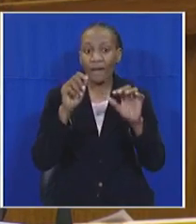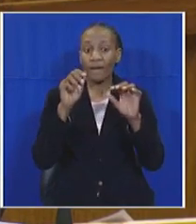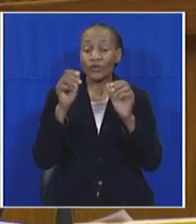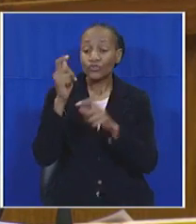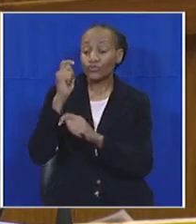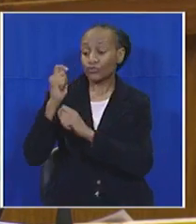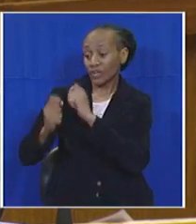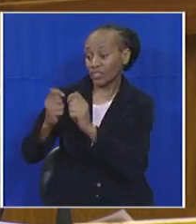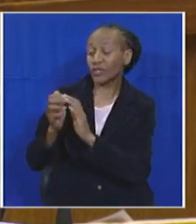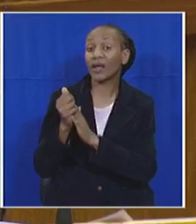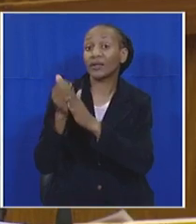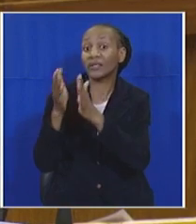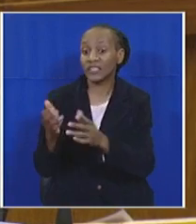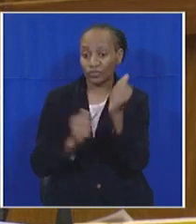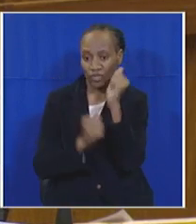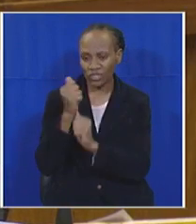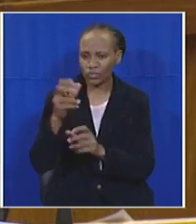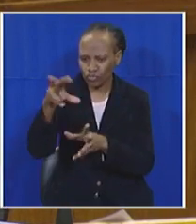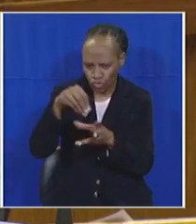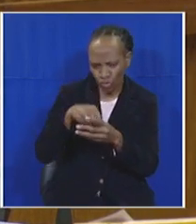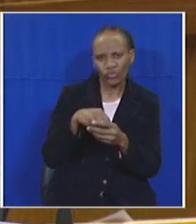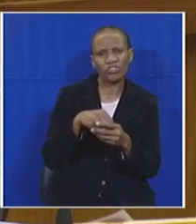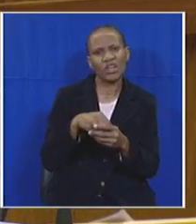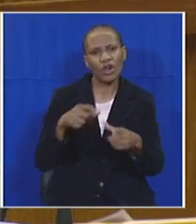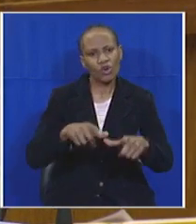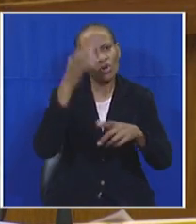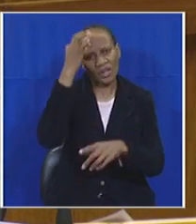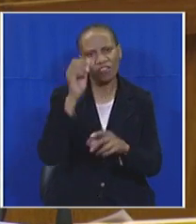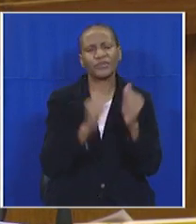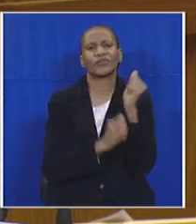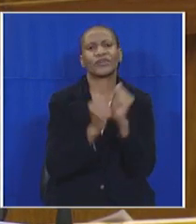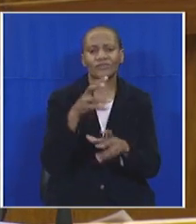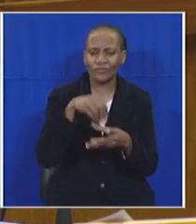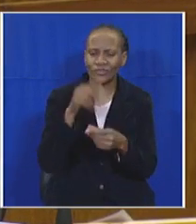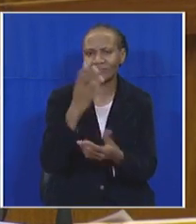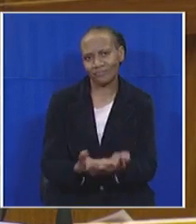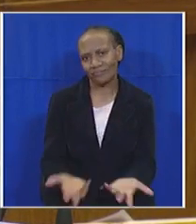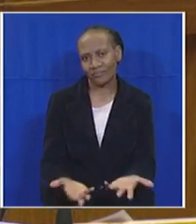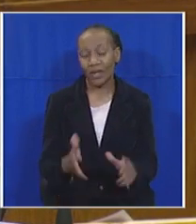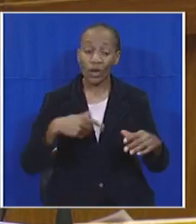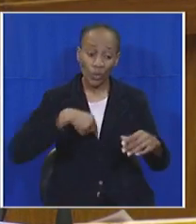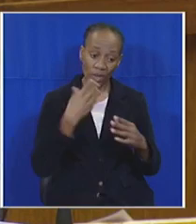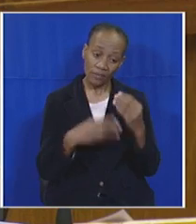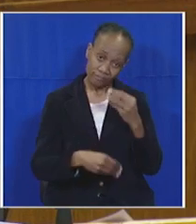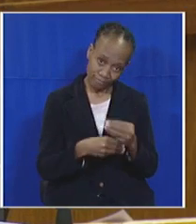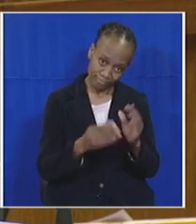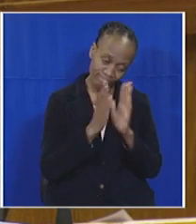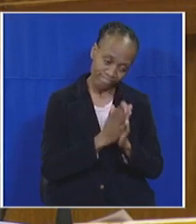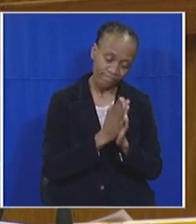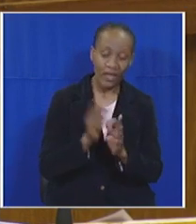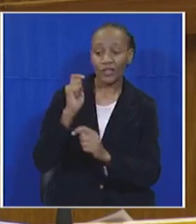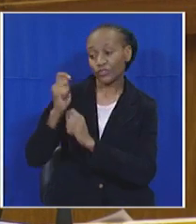traditional leadership structures in local government structures. We also call for the amendment to the